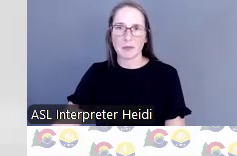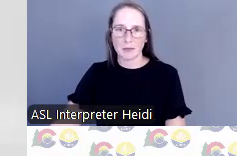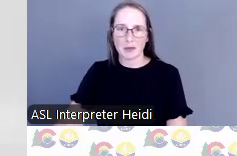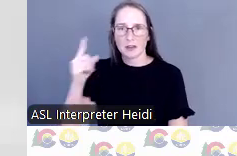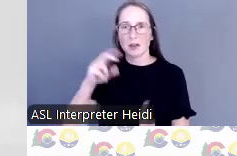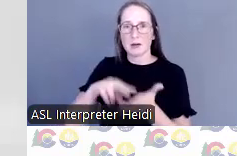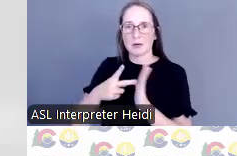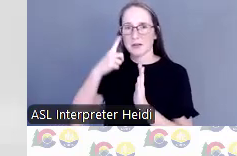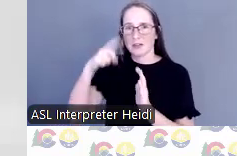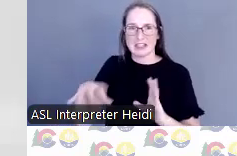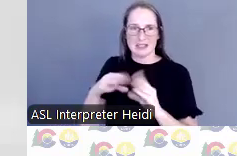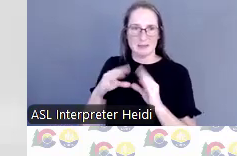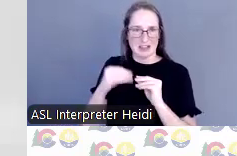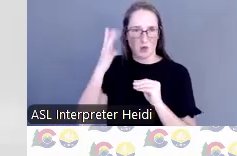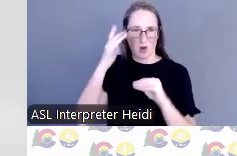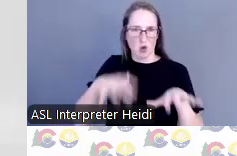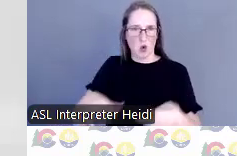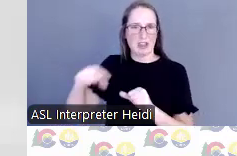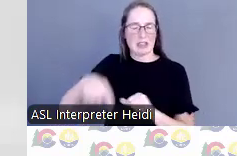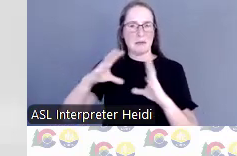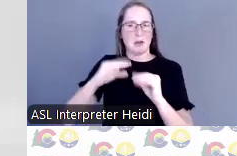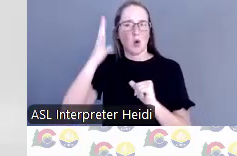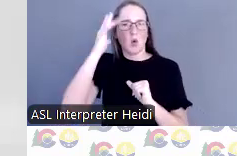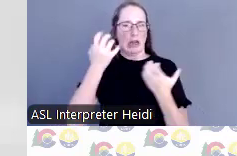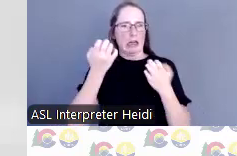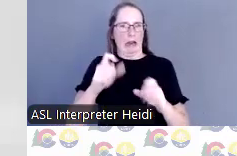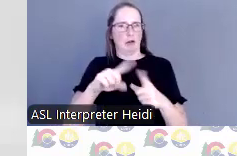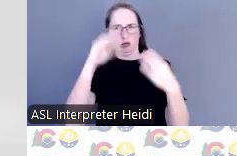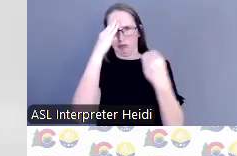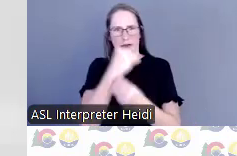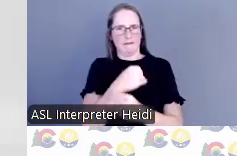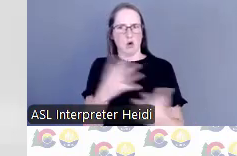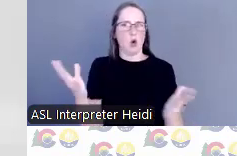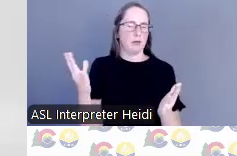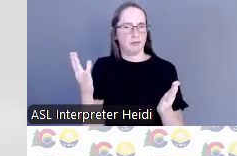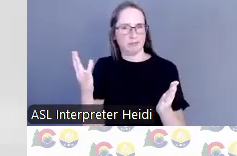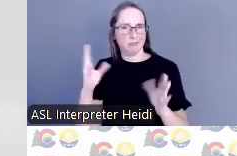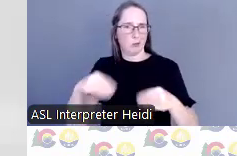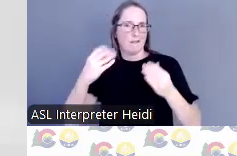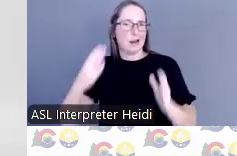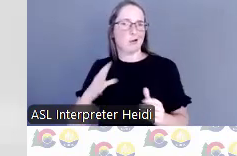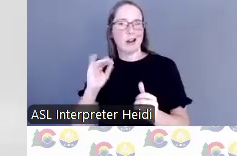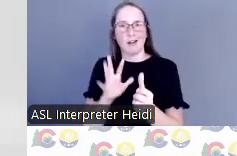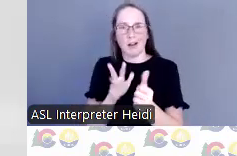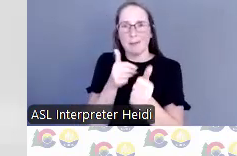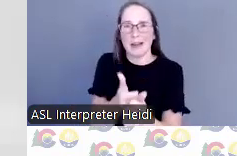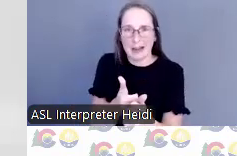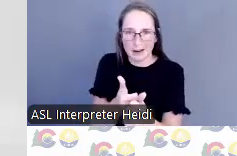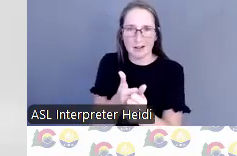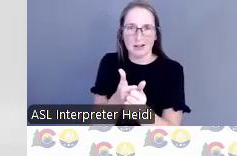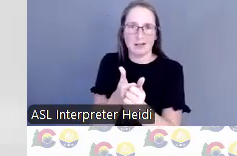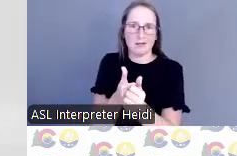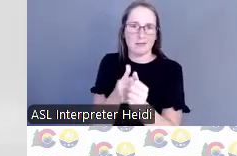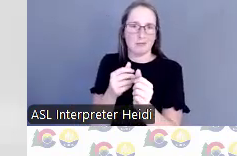will be convening and hosting these meetings in an effort to inform providers and update